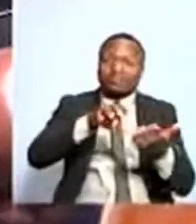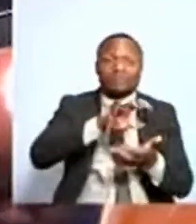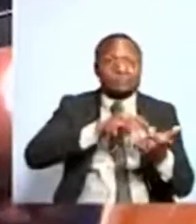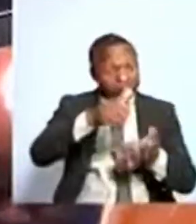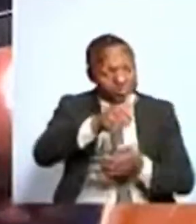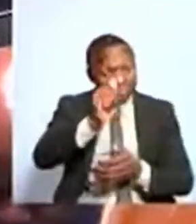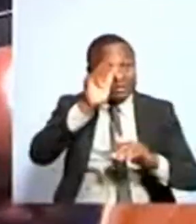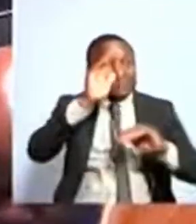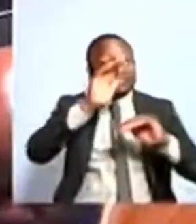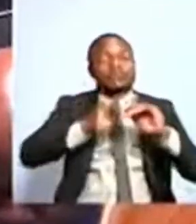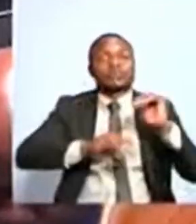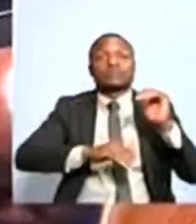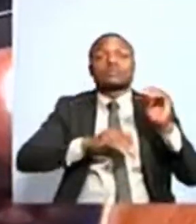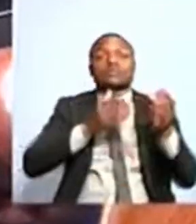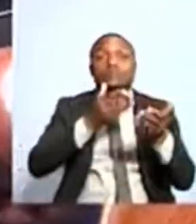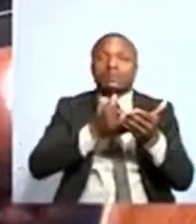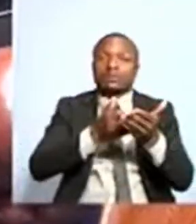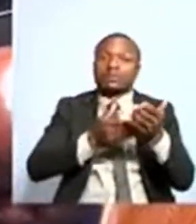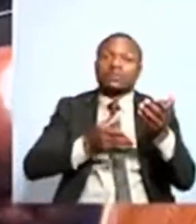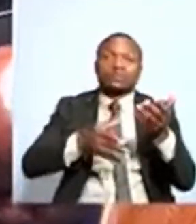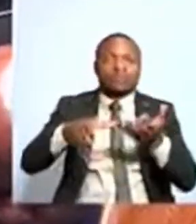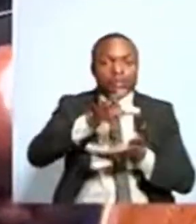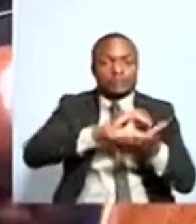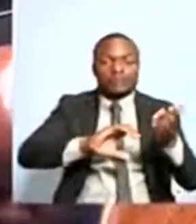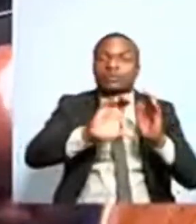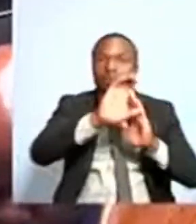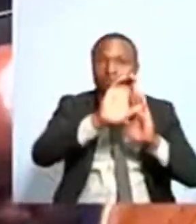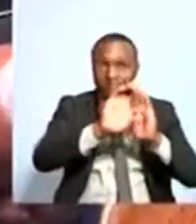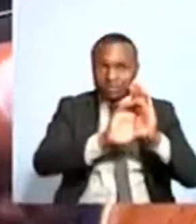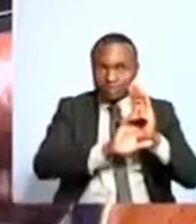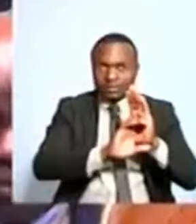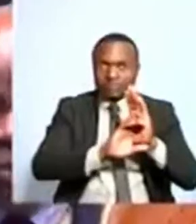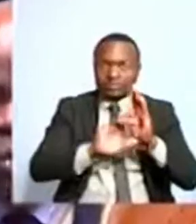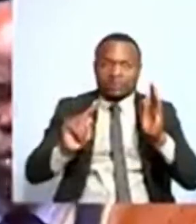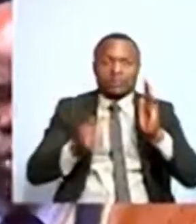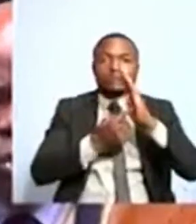other than contradicting the Constitution. On a point of order, Mr. Speaker.